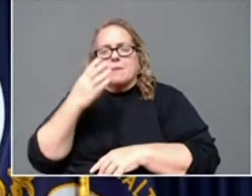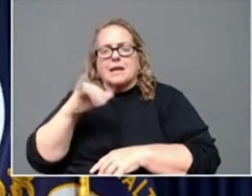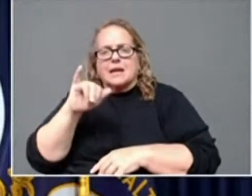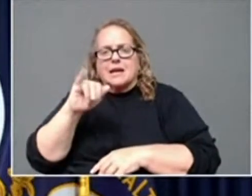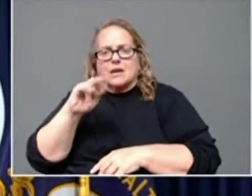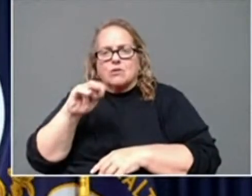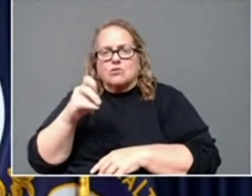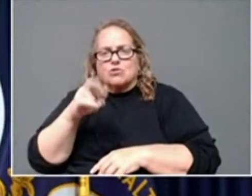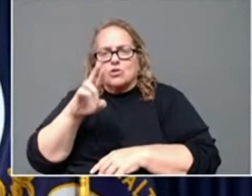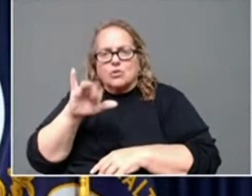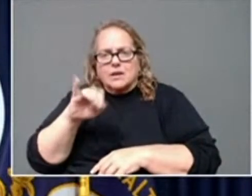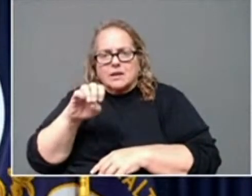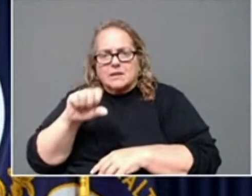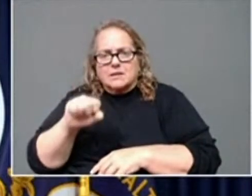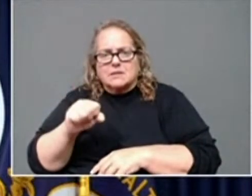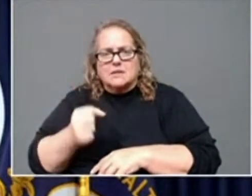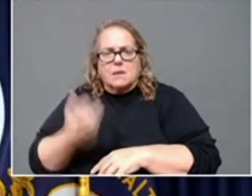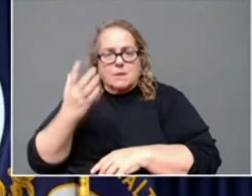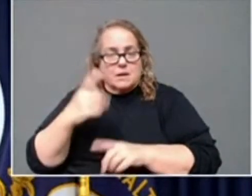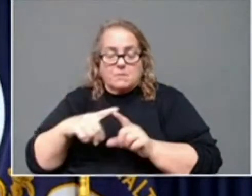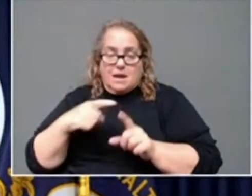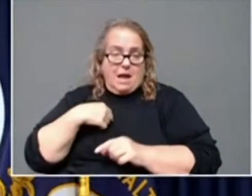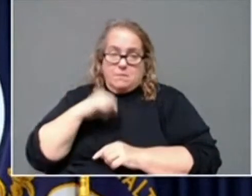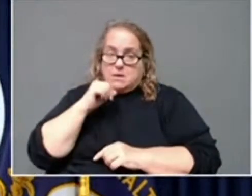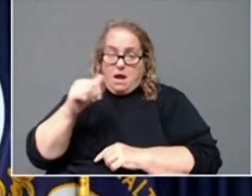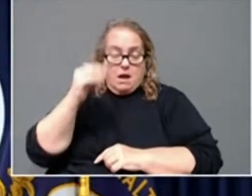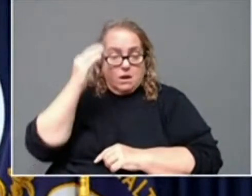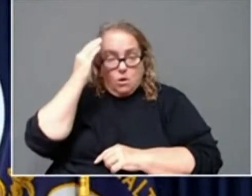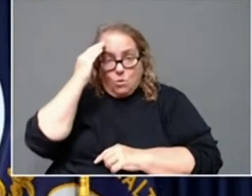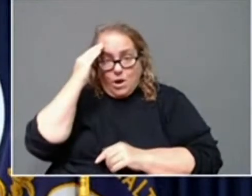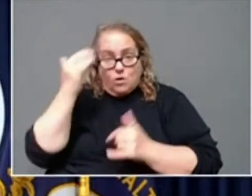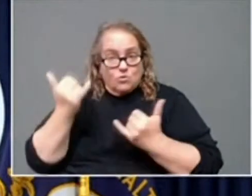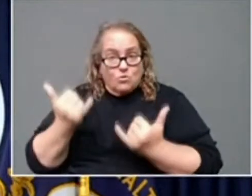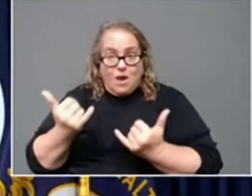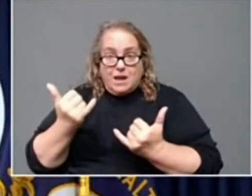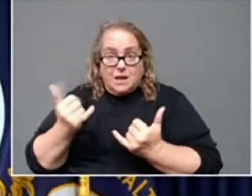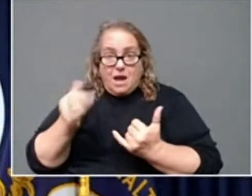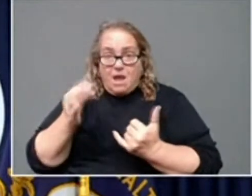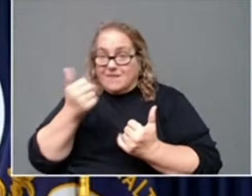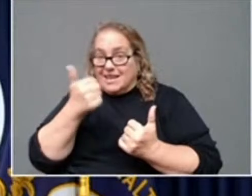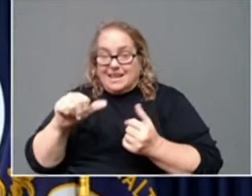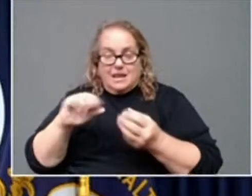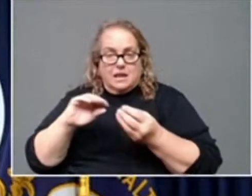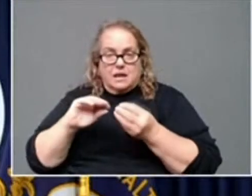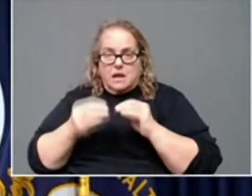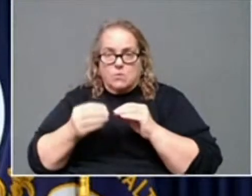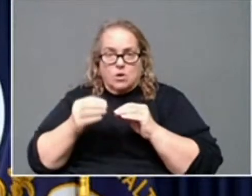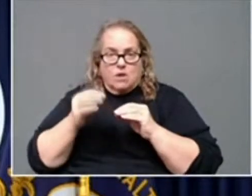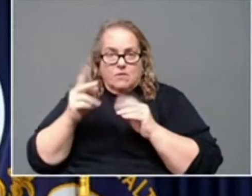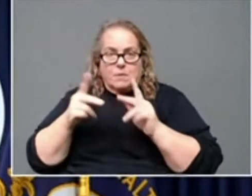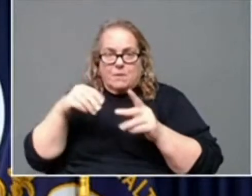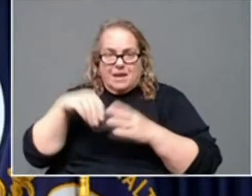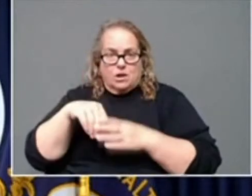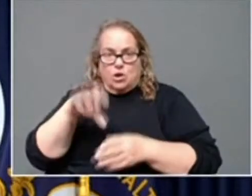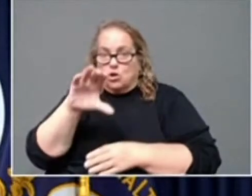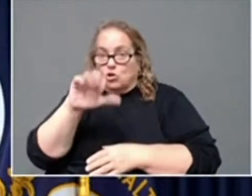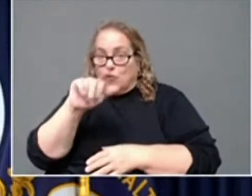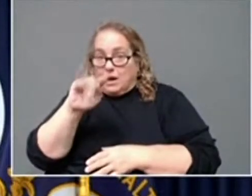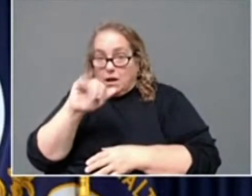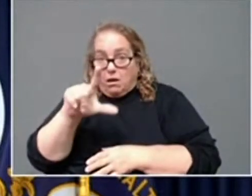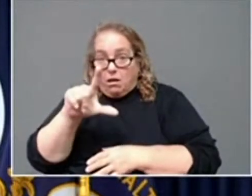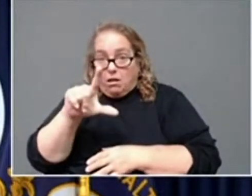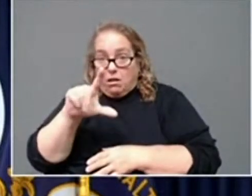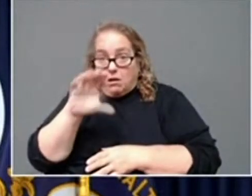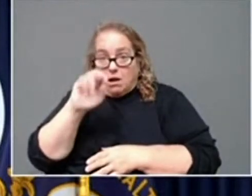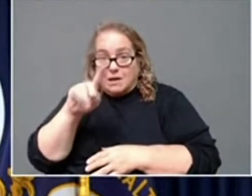have. I'm not aware right now of a number of individuals in critical condition, or whether we have